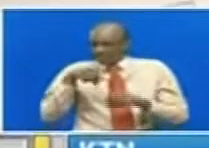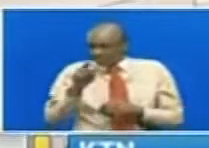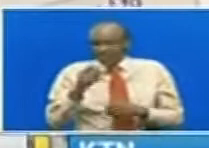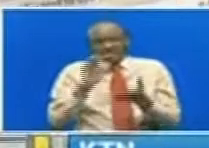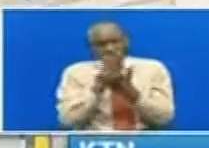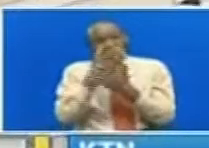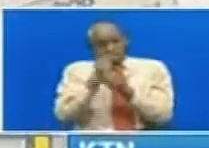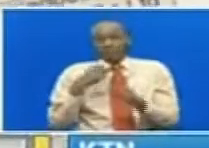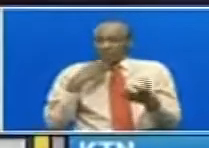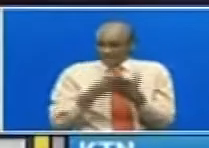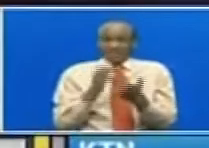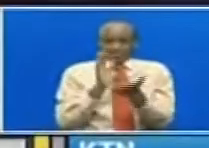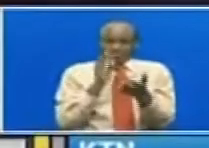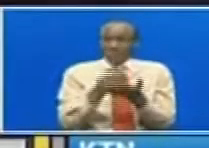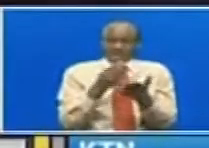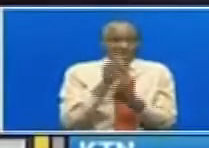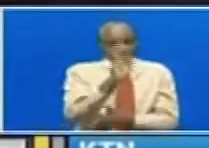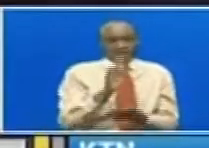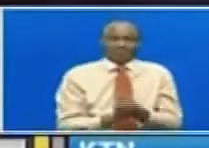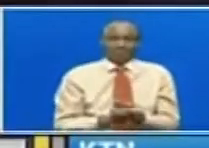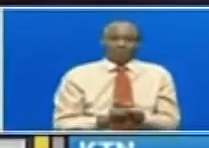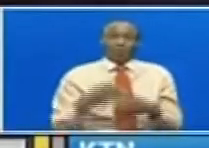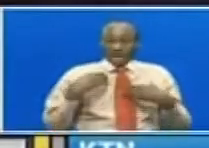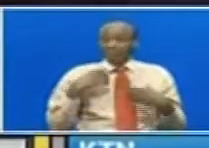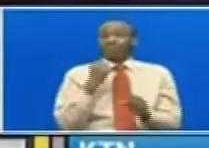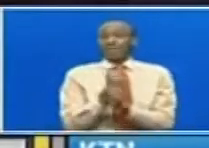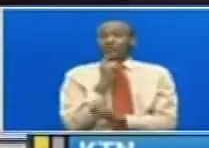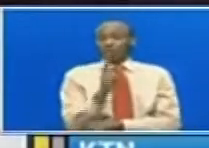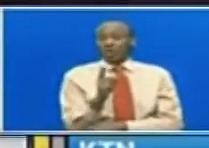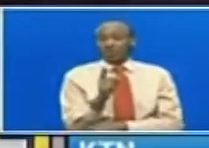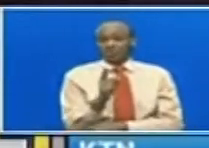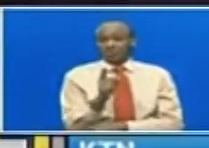maximum possible return. We have to make sure that